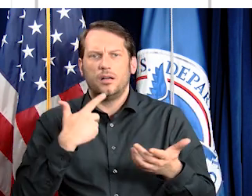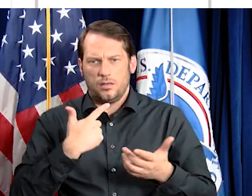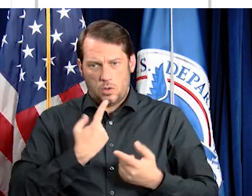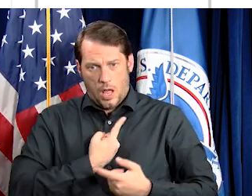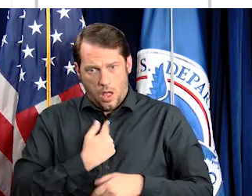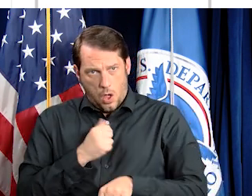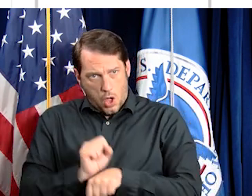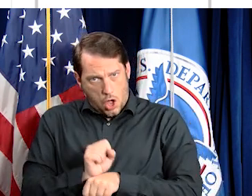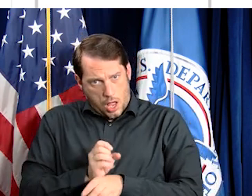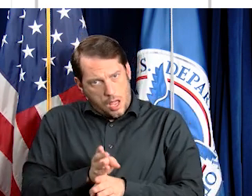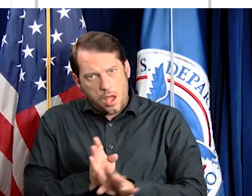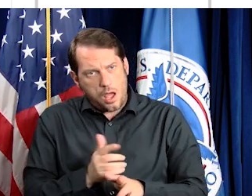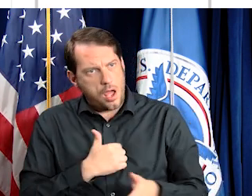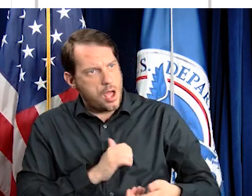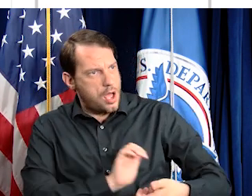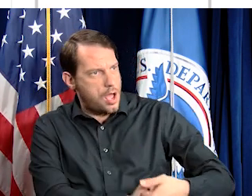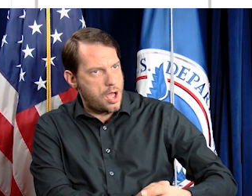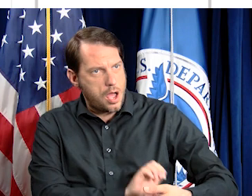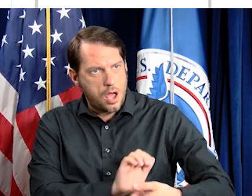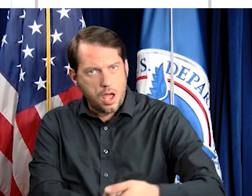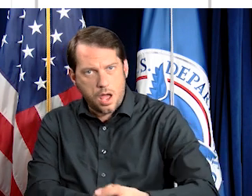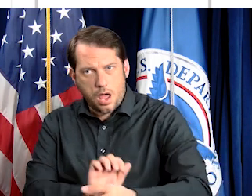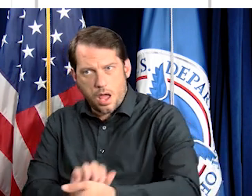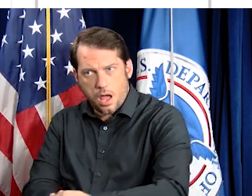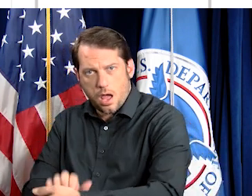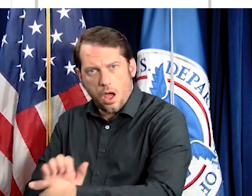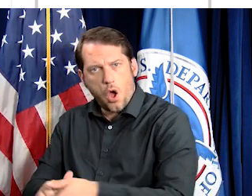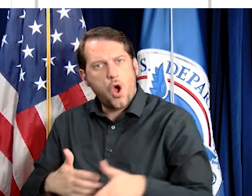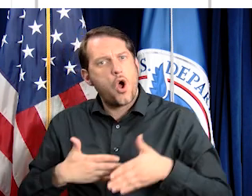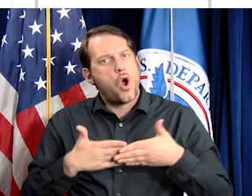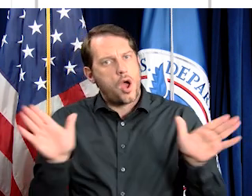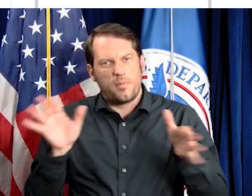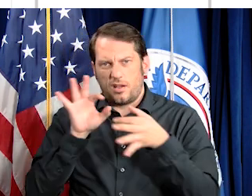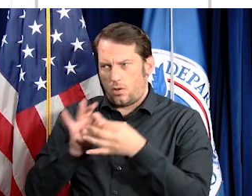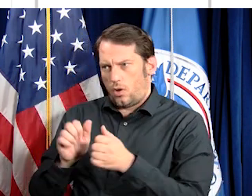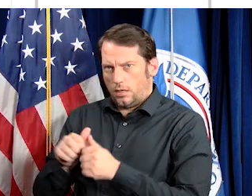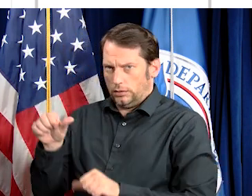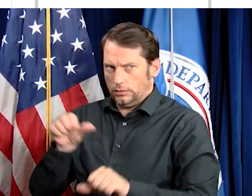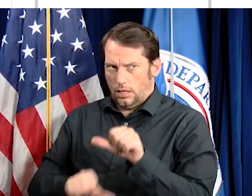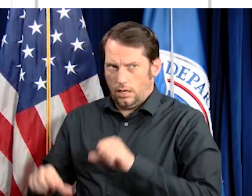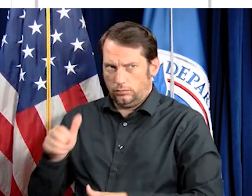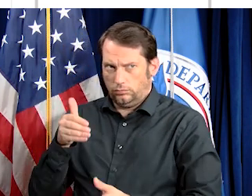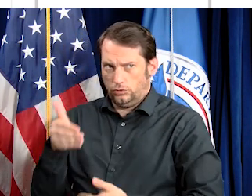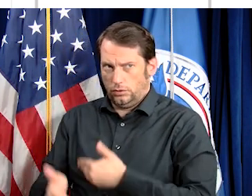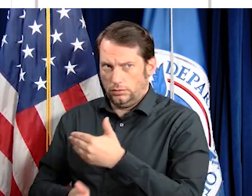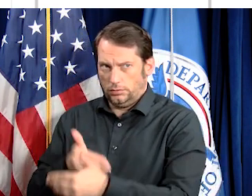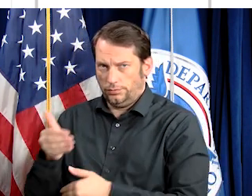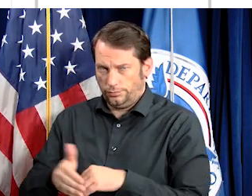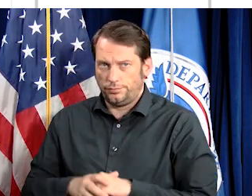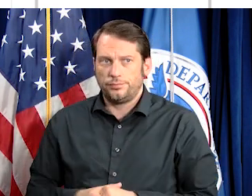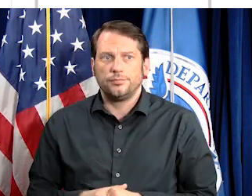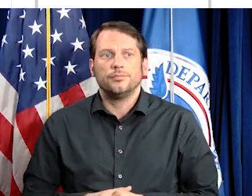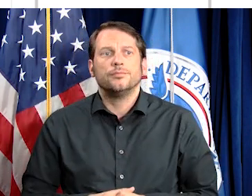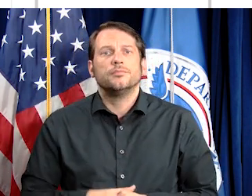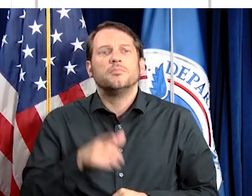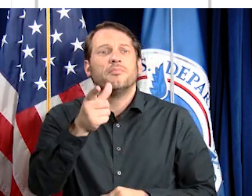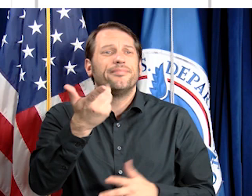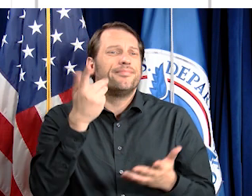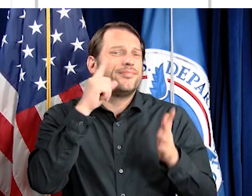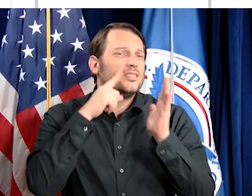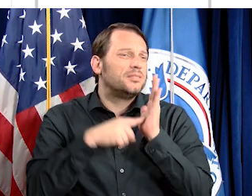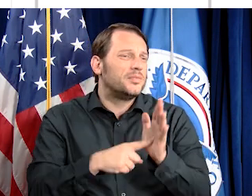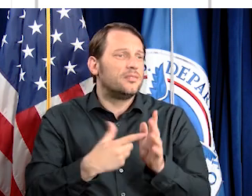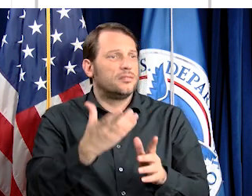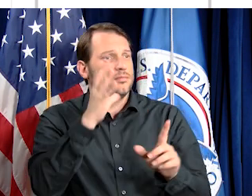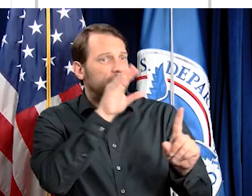scientific process. So we can have folks engage in the collection of data, taking a photo, for example, or analyzing